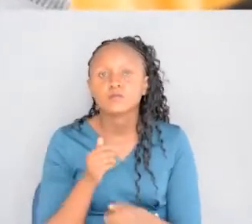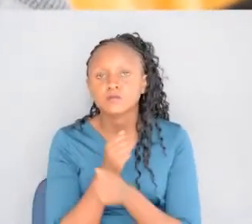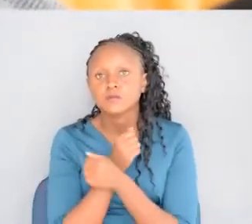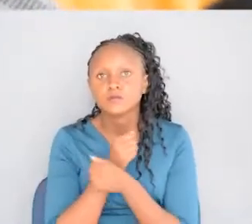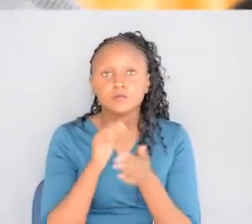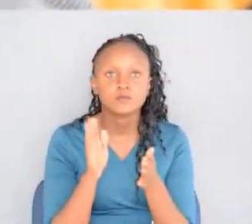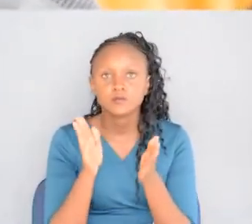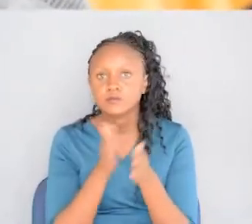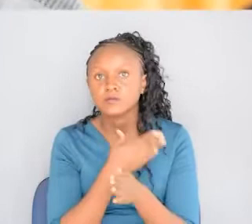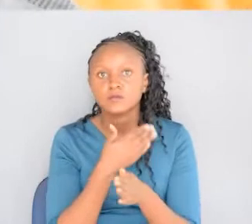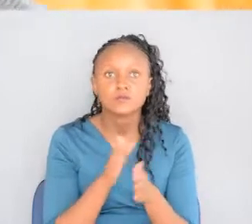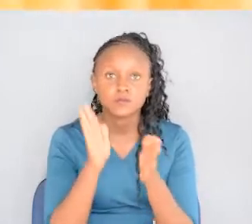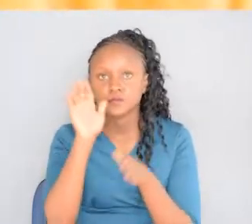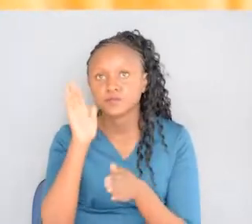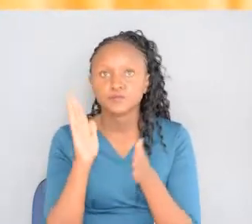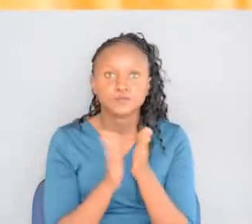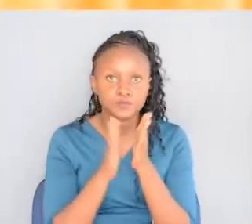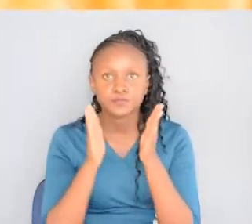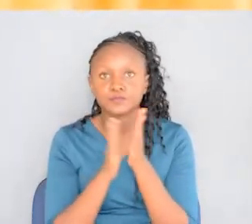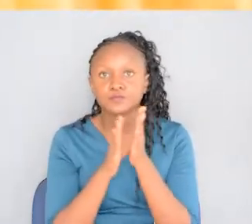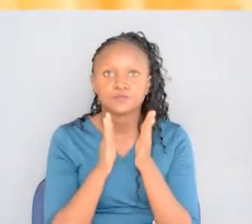high, yeah. Lord, I love to sing your